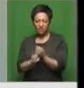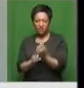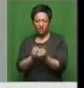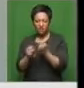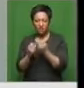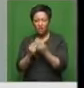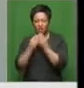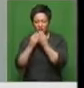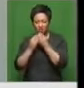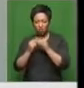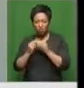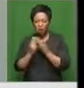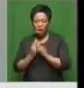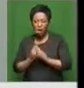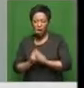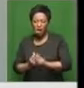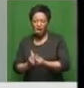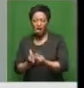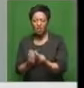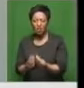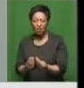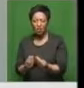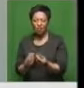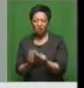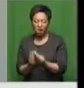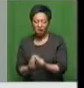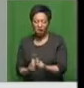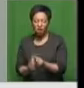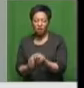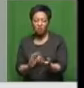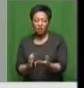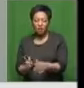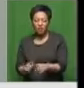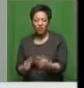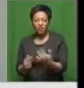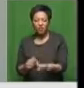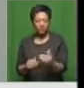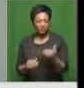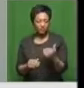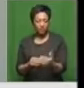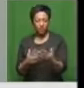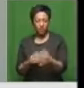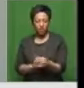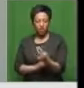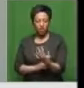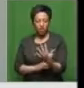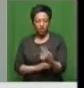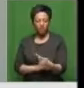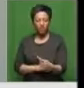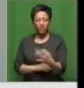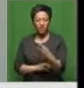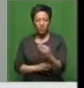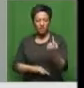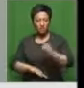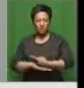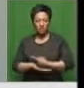to break down or decompose. When we've sent this for industrial composting, we've seen as little as 25 to 30 days,